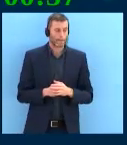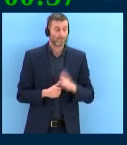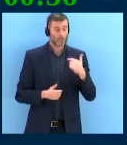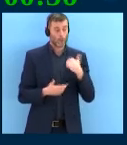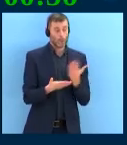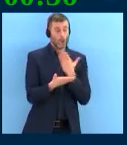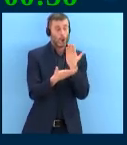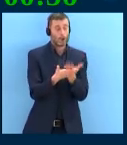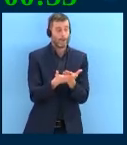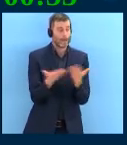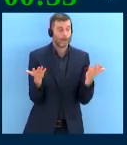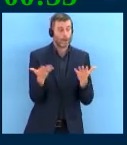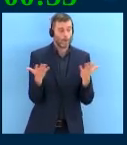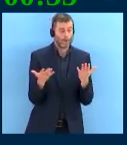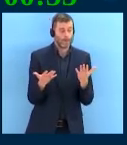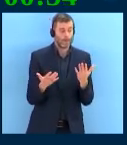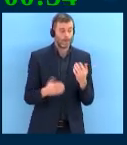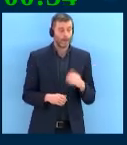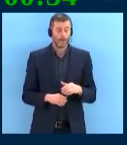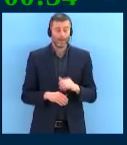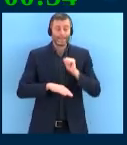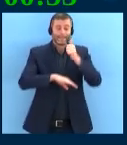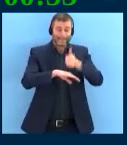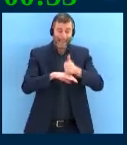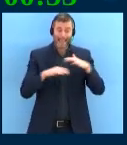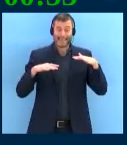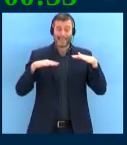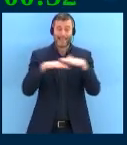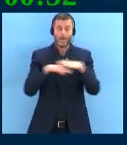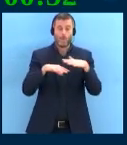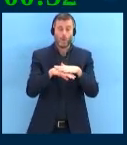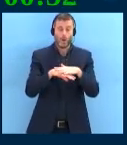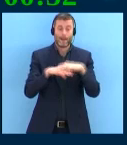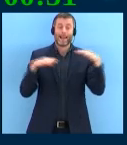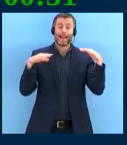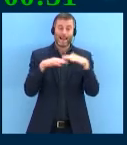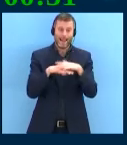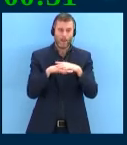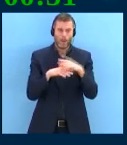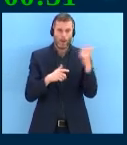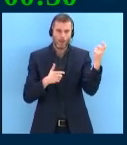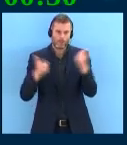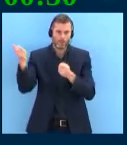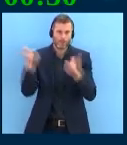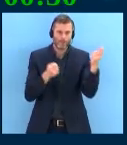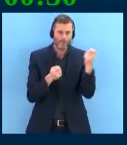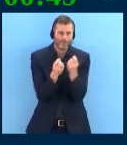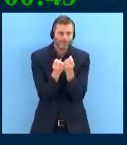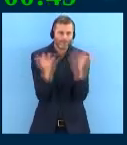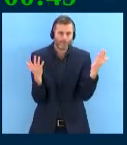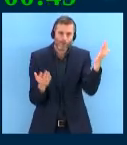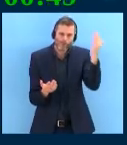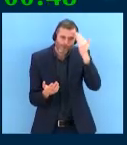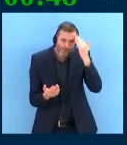strategies challenging the single story on minorities. We, as the largest minority living in Germany, are not